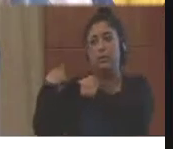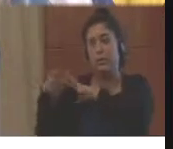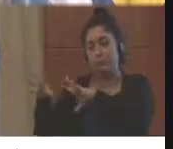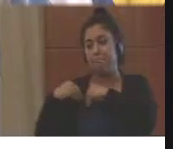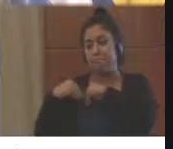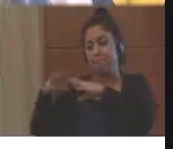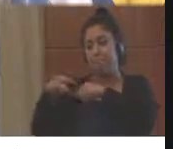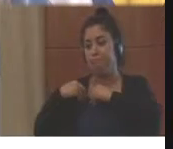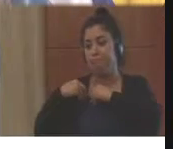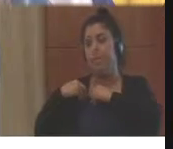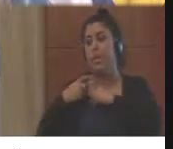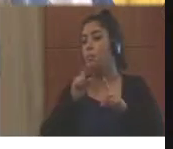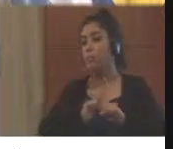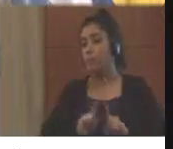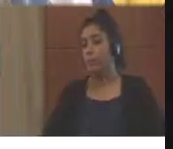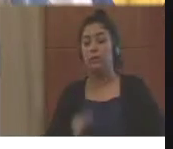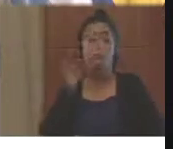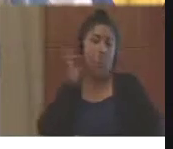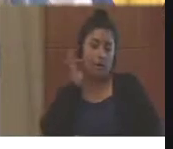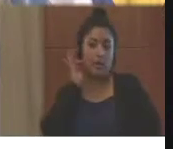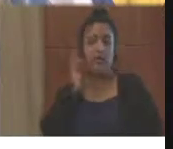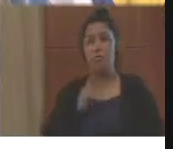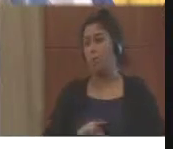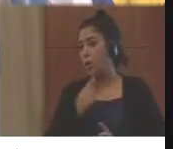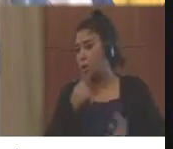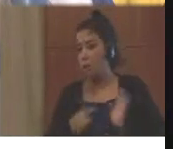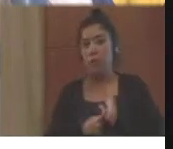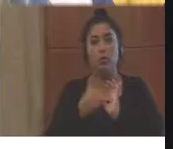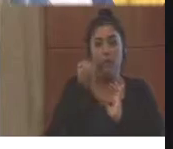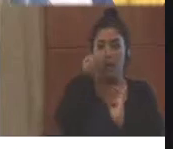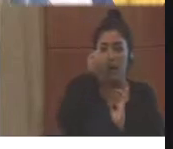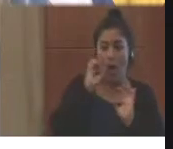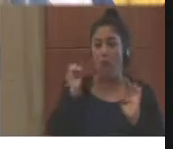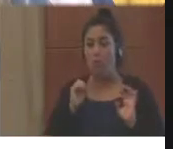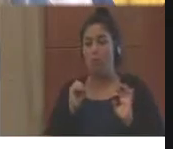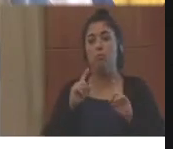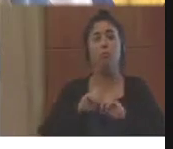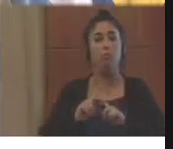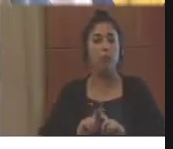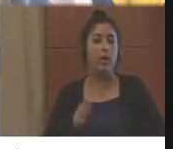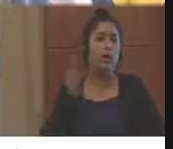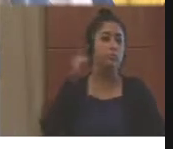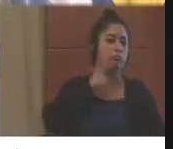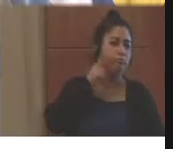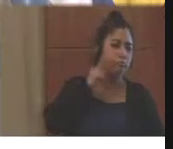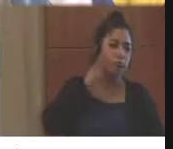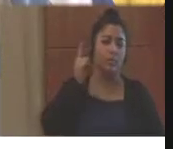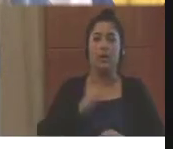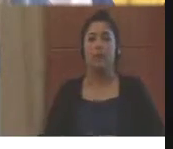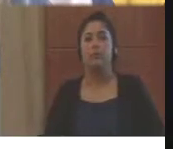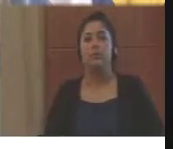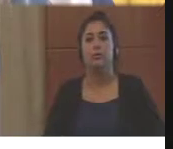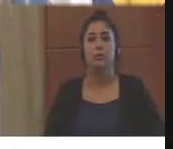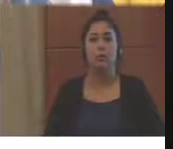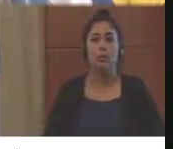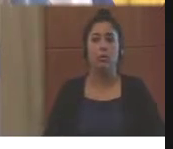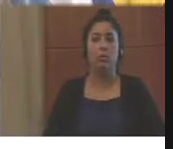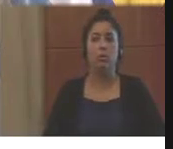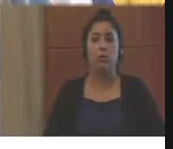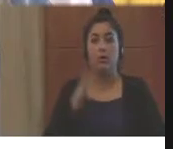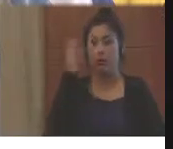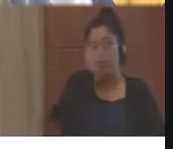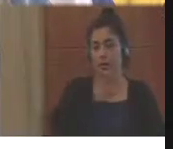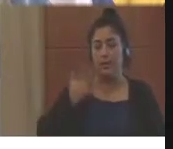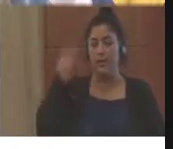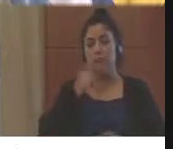women, indigenous people, and Afro-descendants in promoting community resilience, and that also value